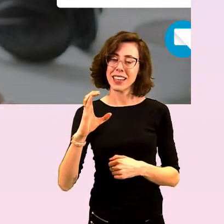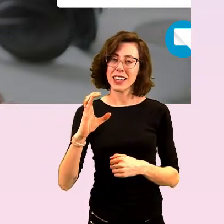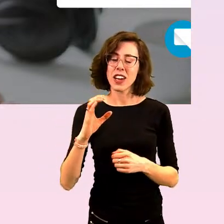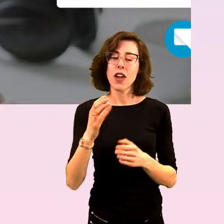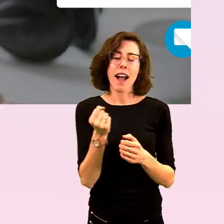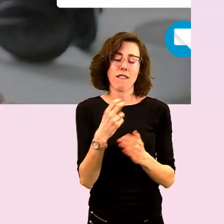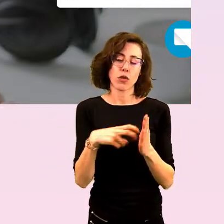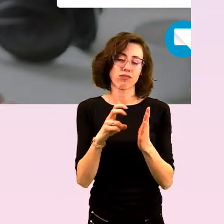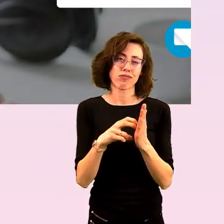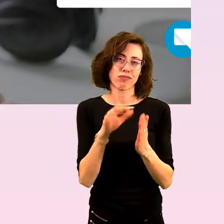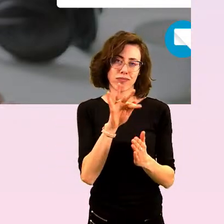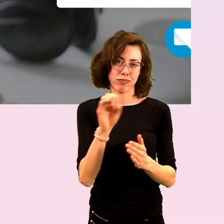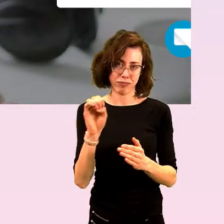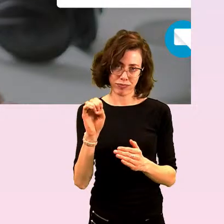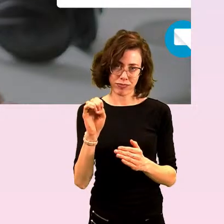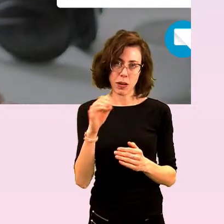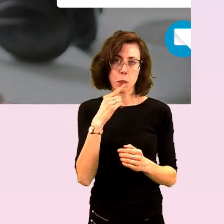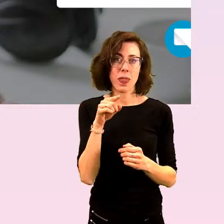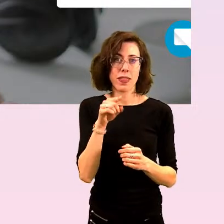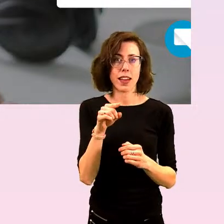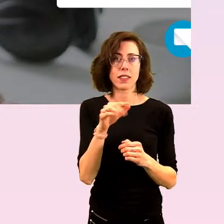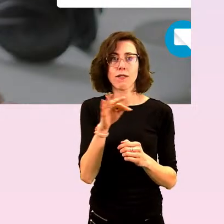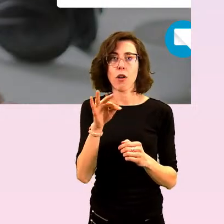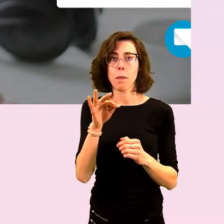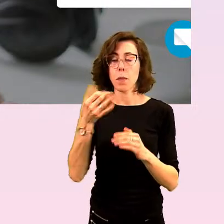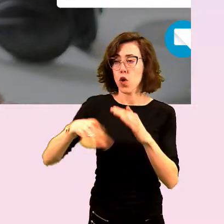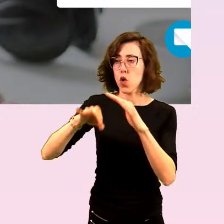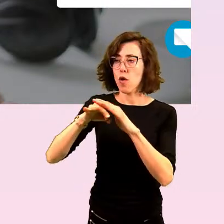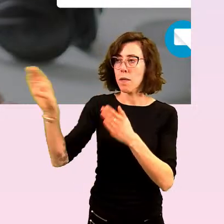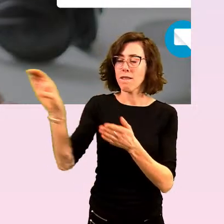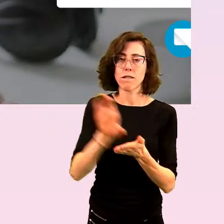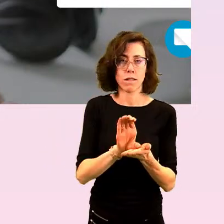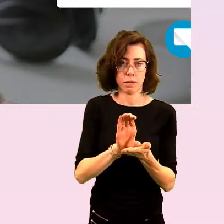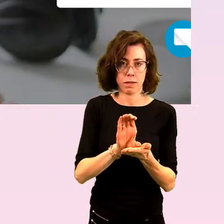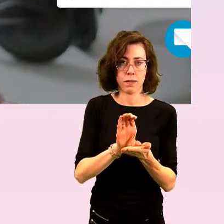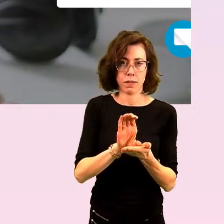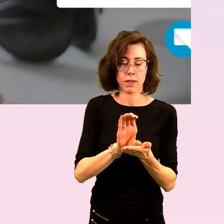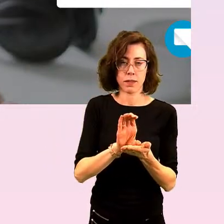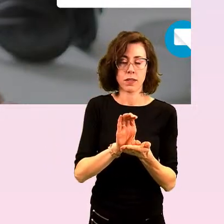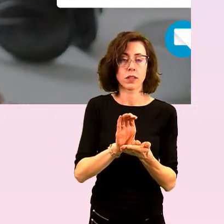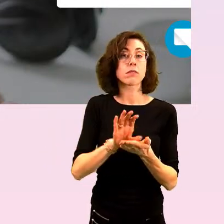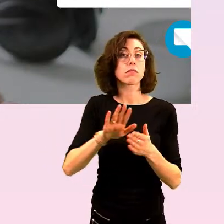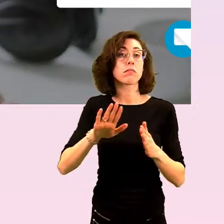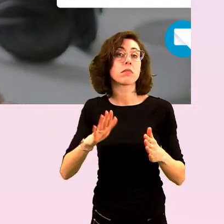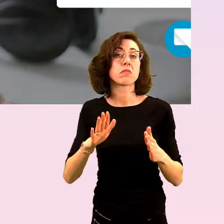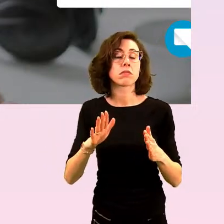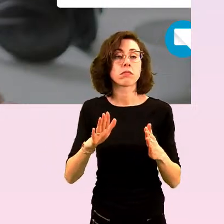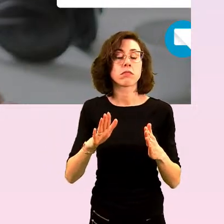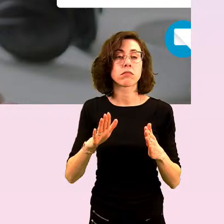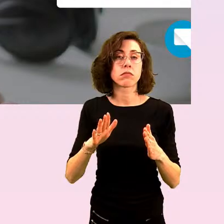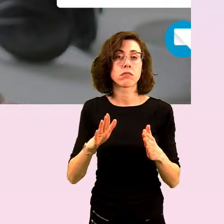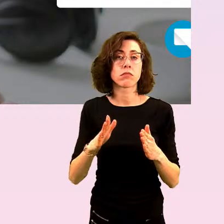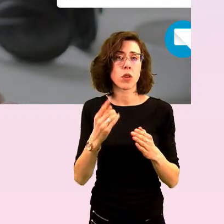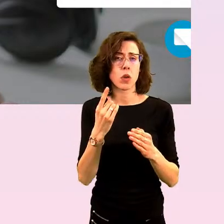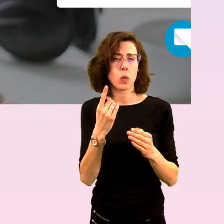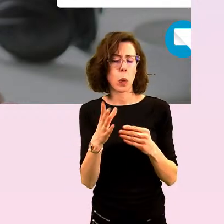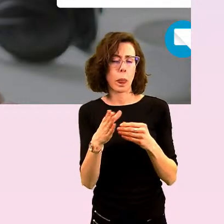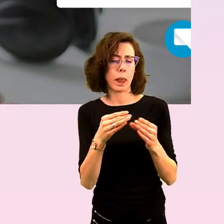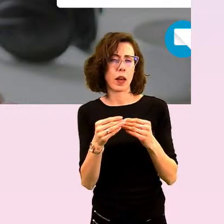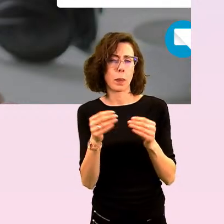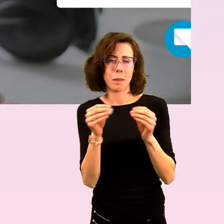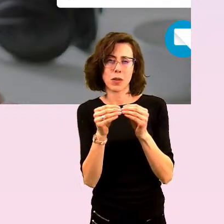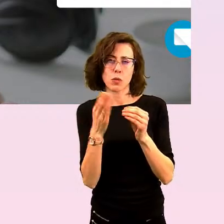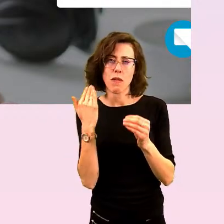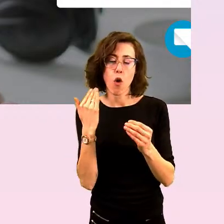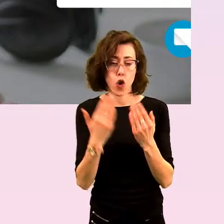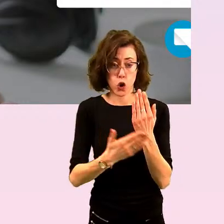there, but this is state-funded training. And maybe, one of the aspects we touched on there about the youth